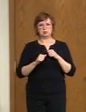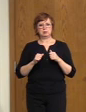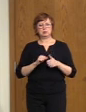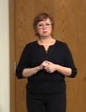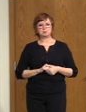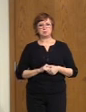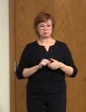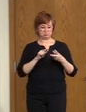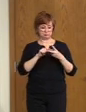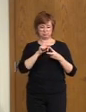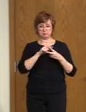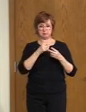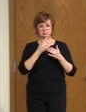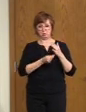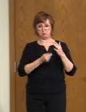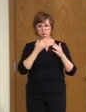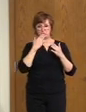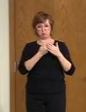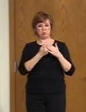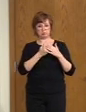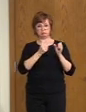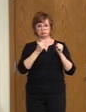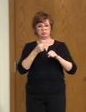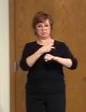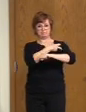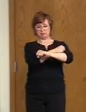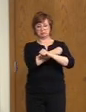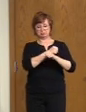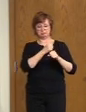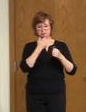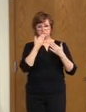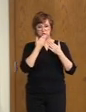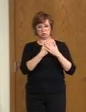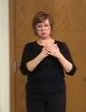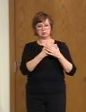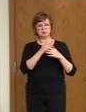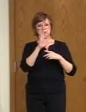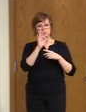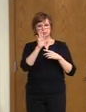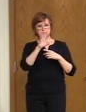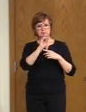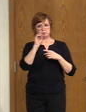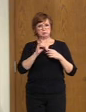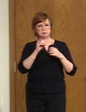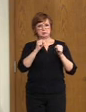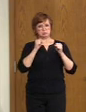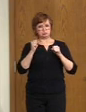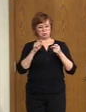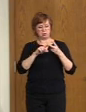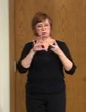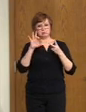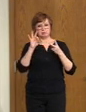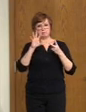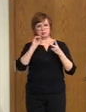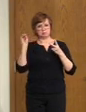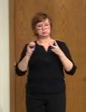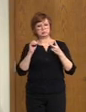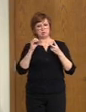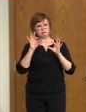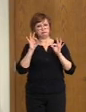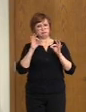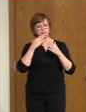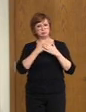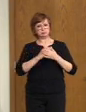95% effectives, are equivalent in all ways. So that is the initial plan,